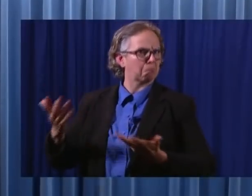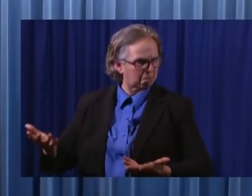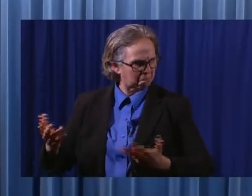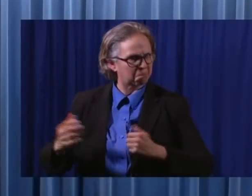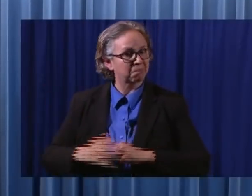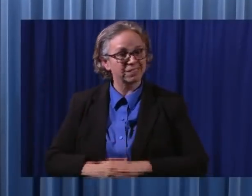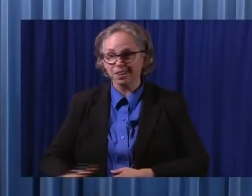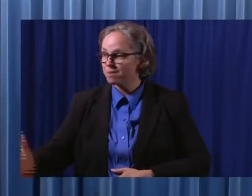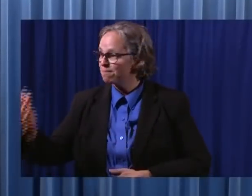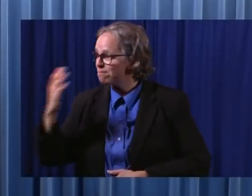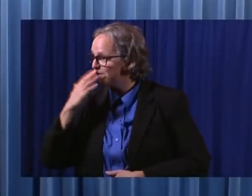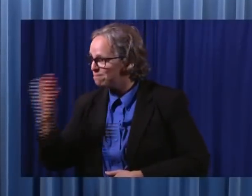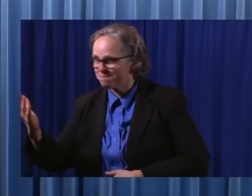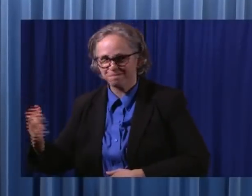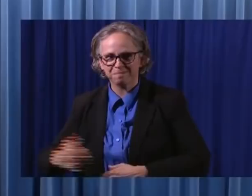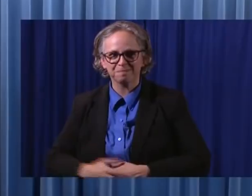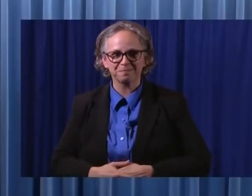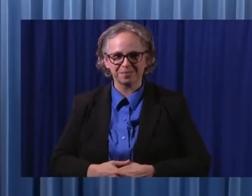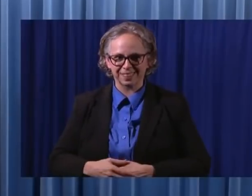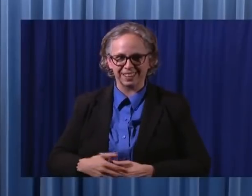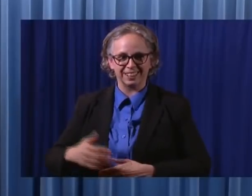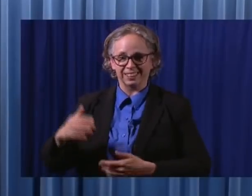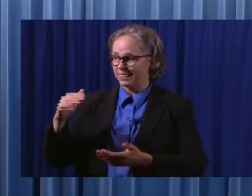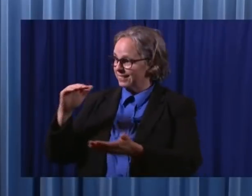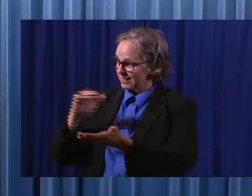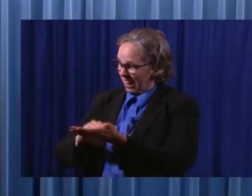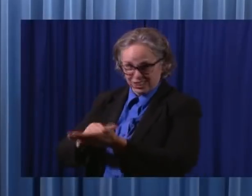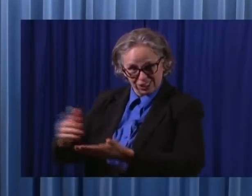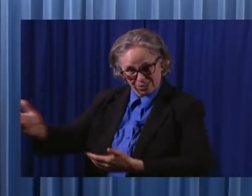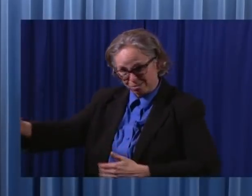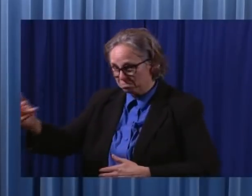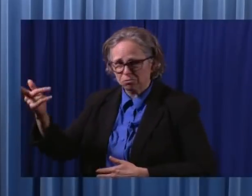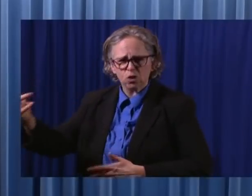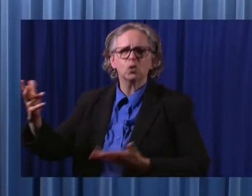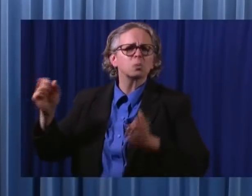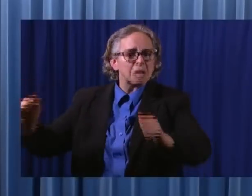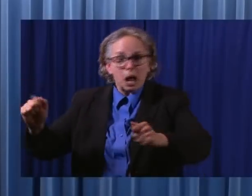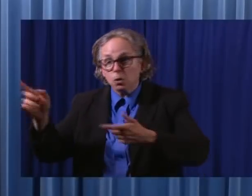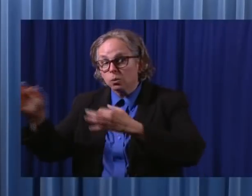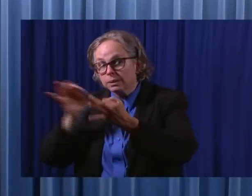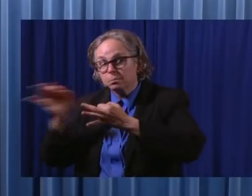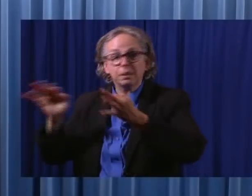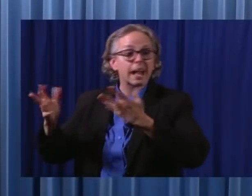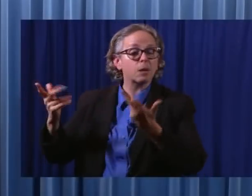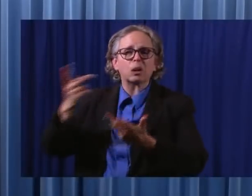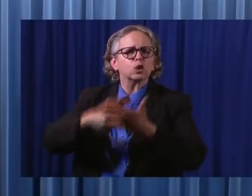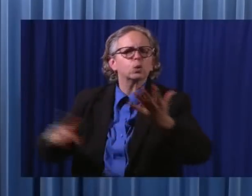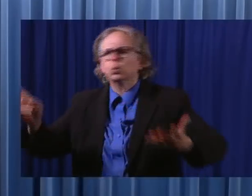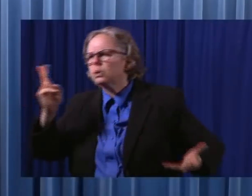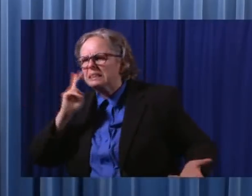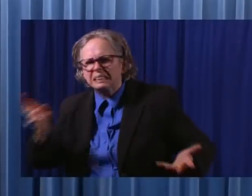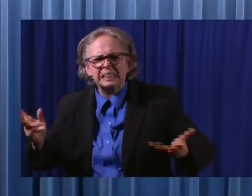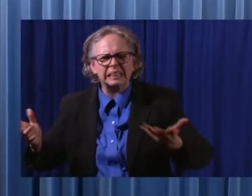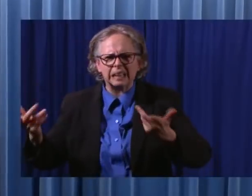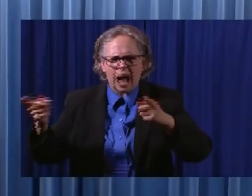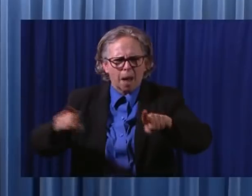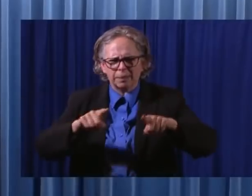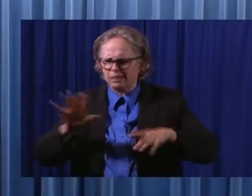if you could just kind of give us a rundown of what you are seeing in the